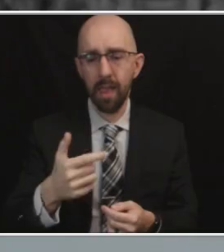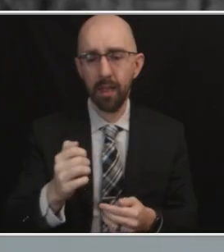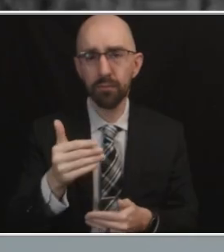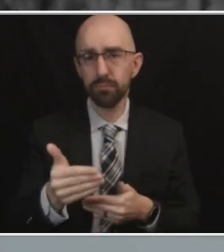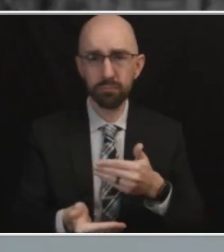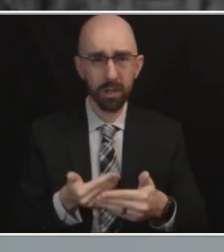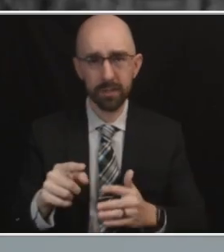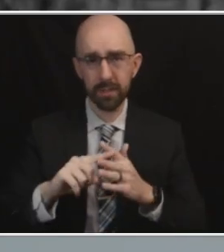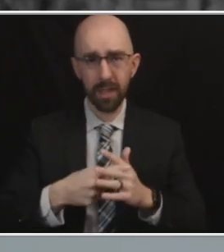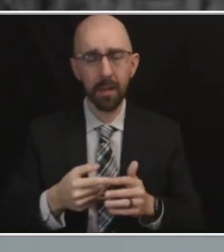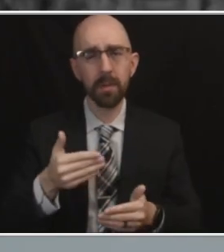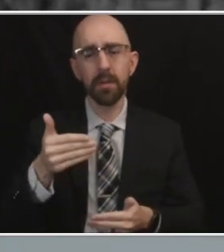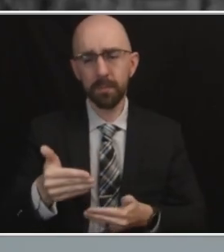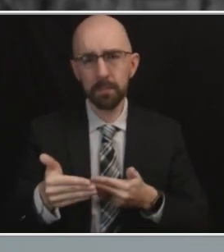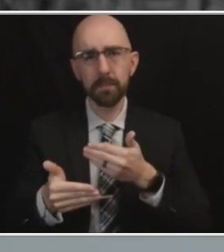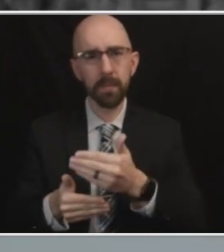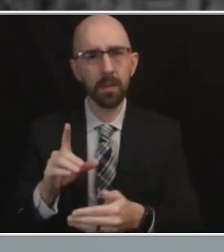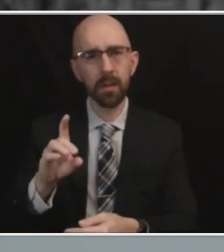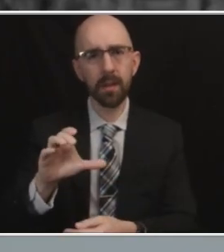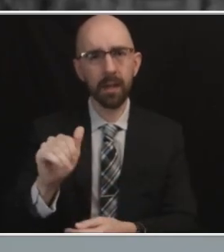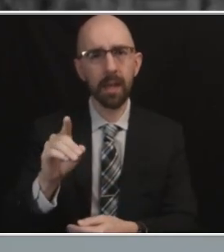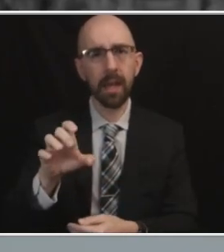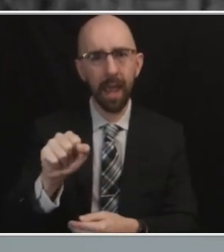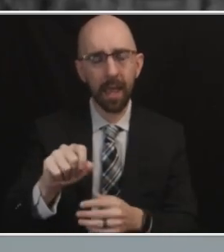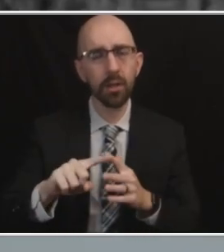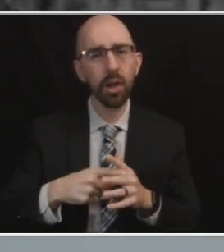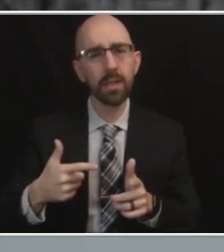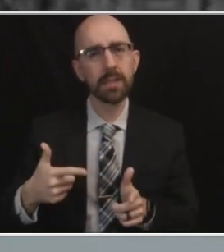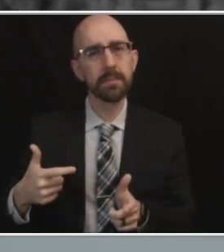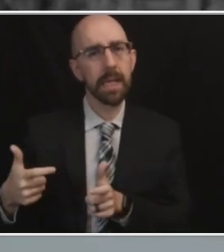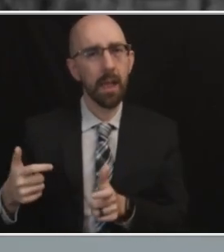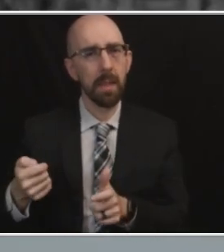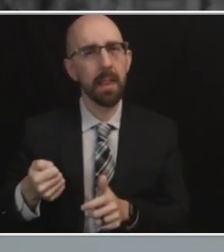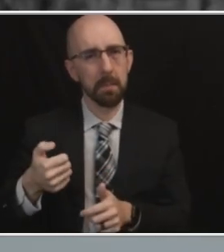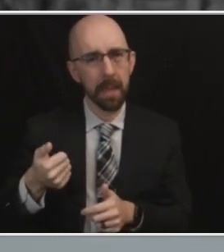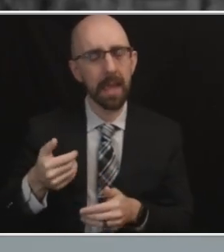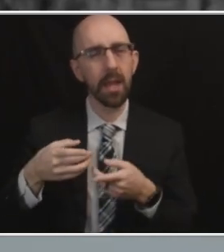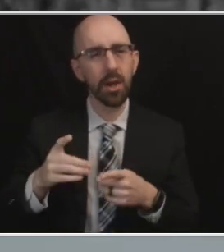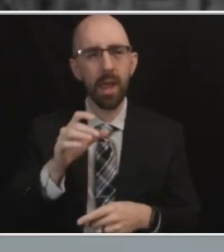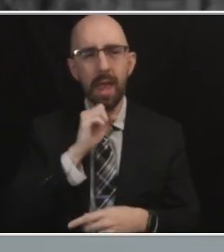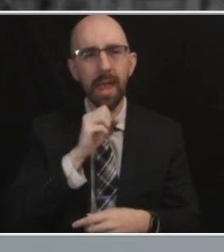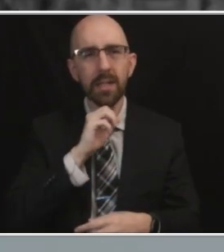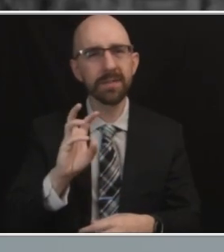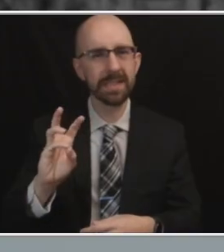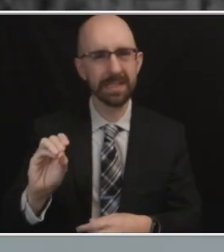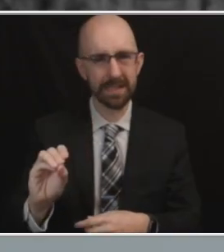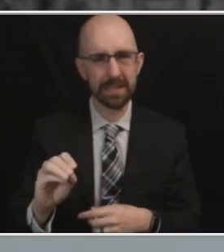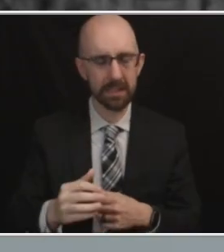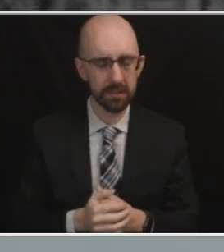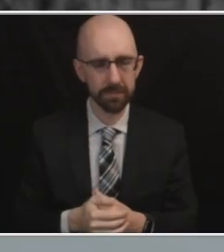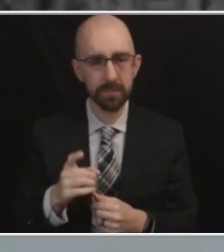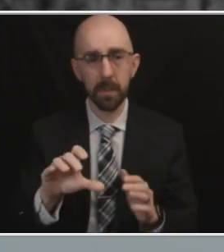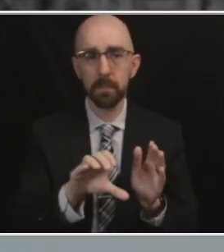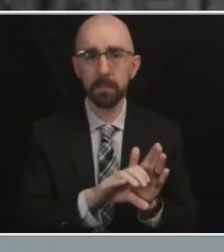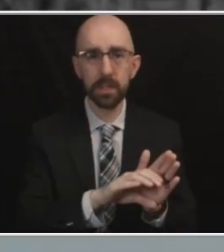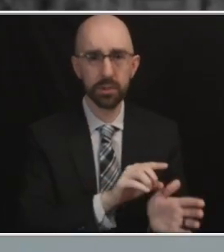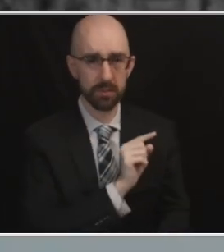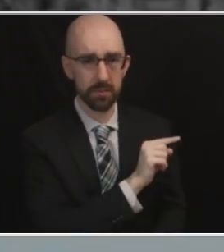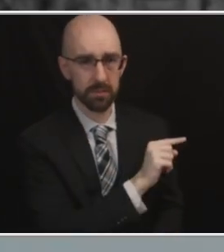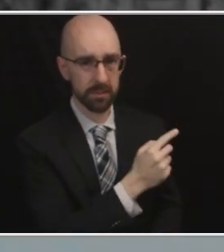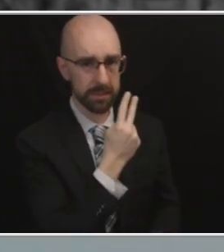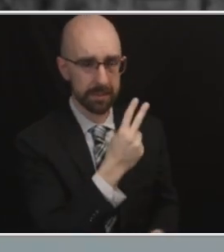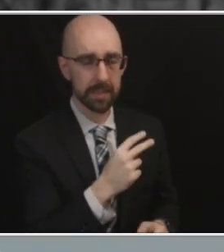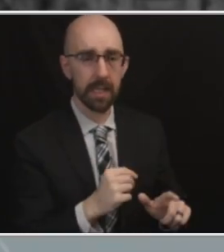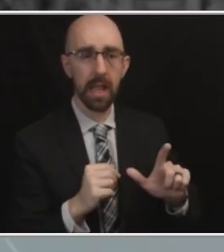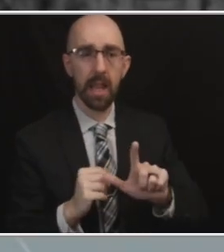gradually over decades, but then begins to speed up a little bit over the age of 60. In the pictures that we see here, on the left you have a